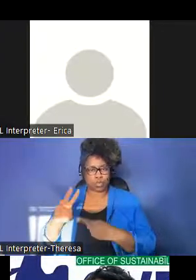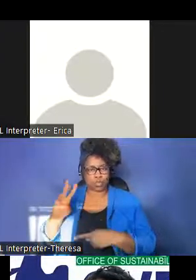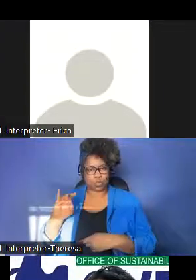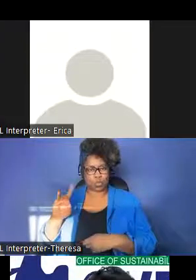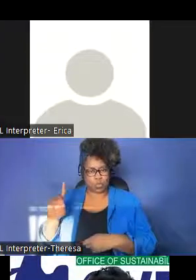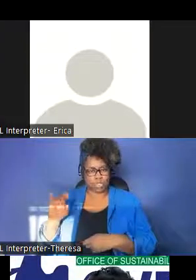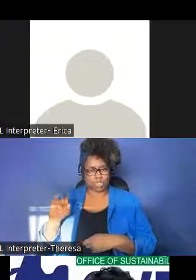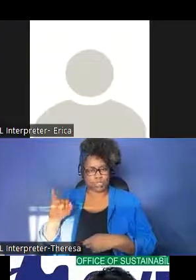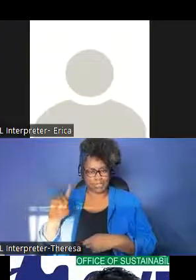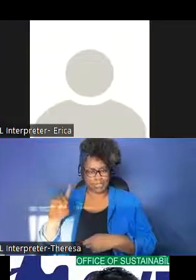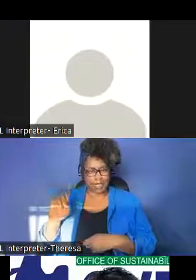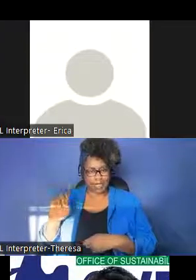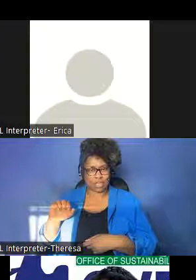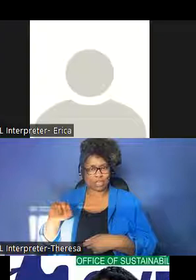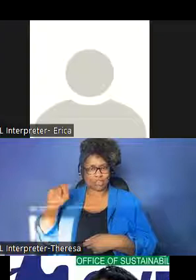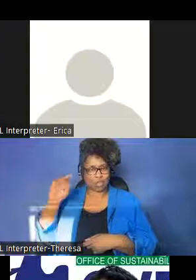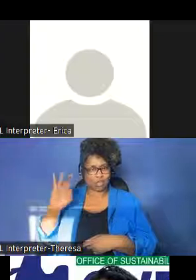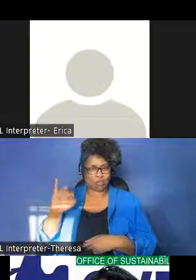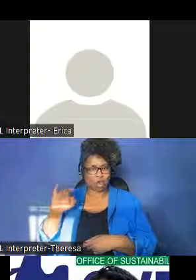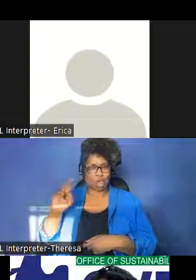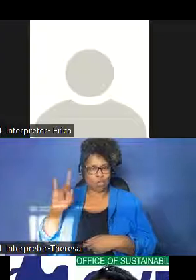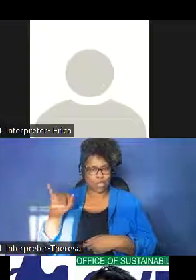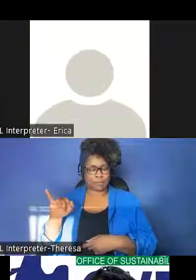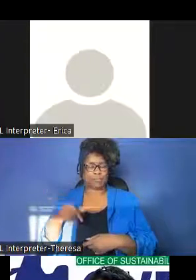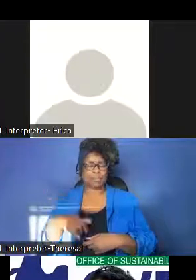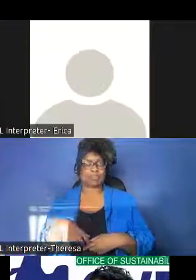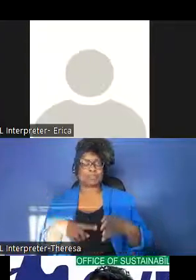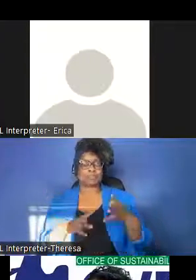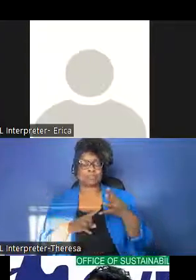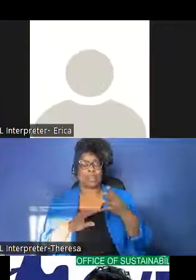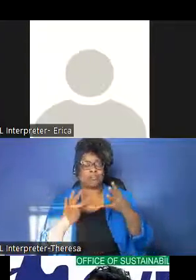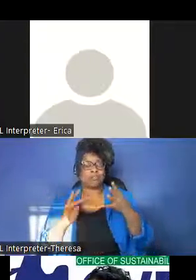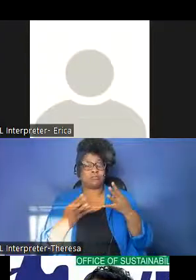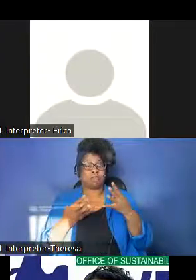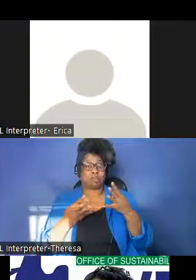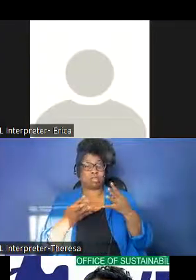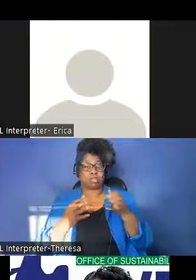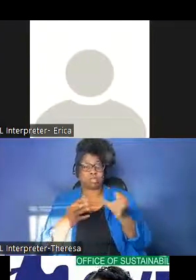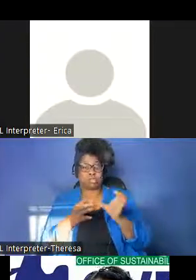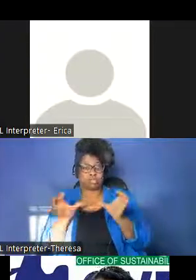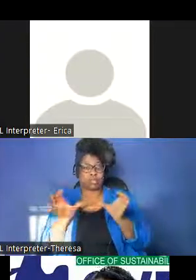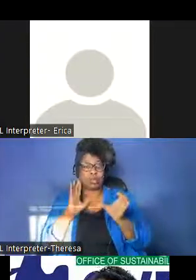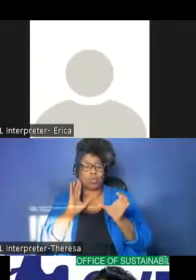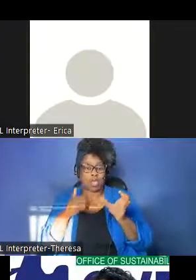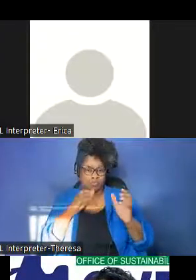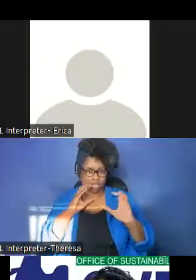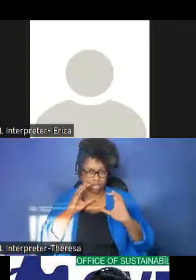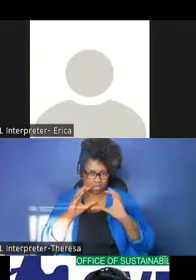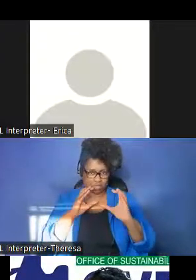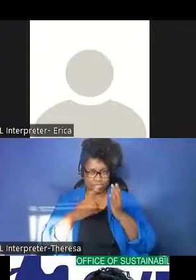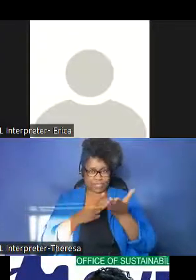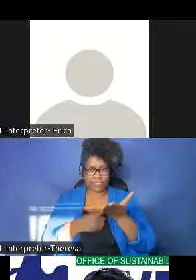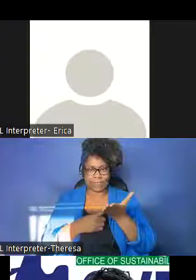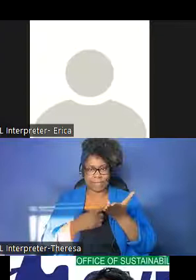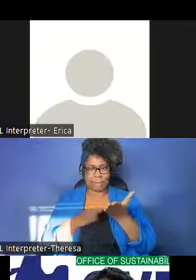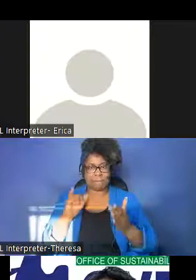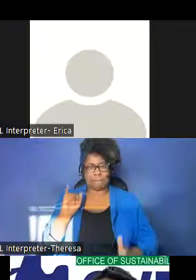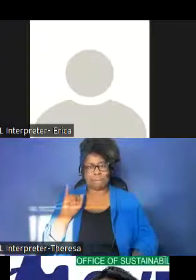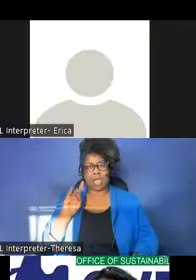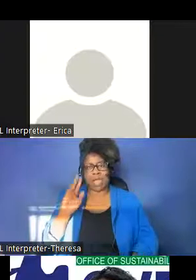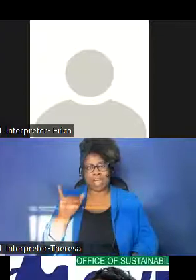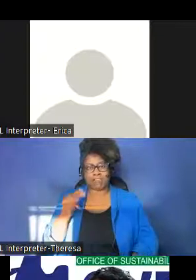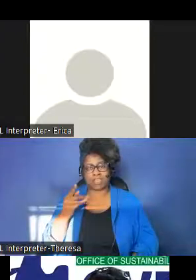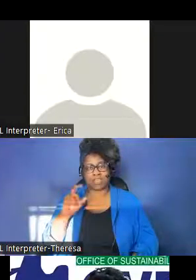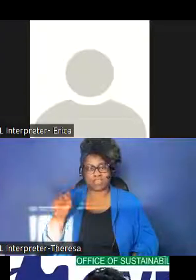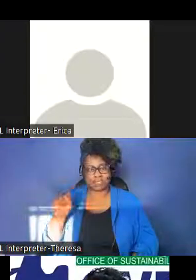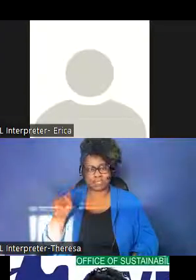then on breakout room number 4, we're going to be having a conversation in Ivy Hill Vailsburg section, as